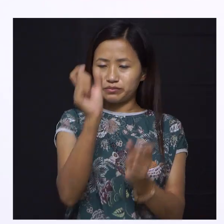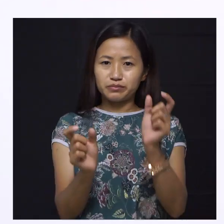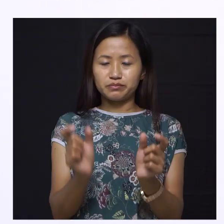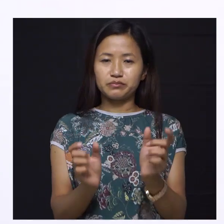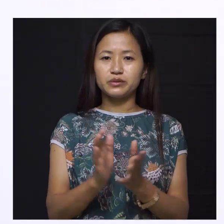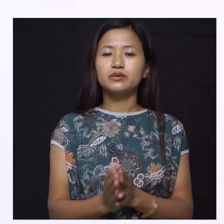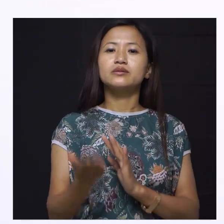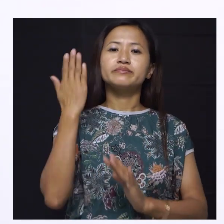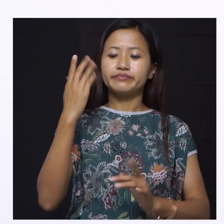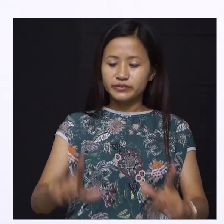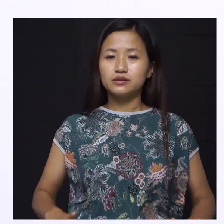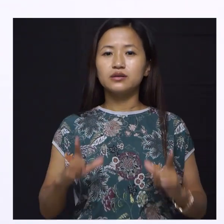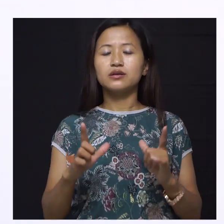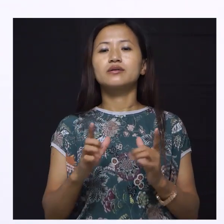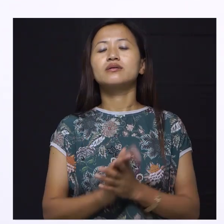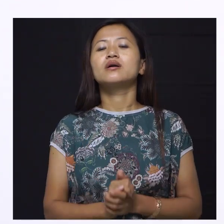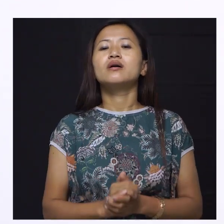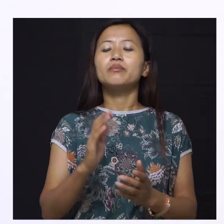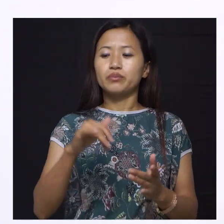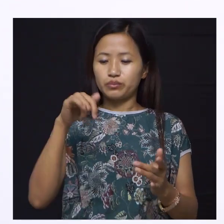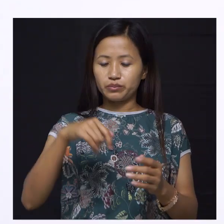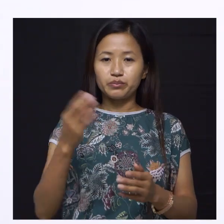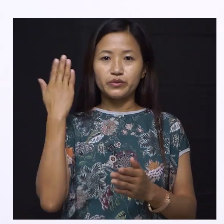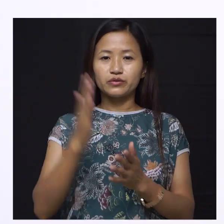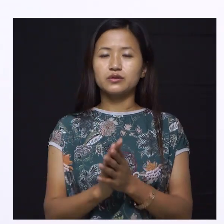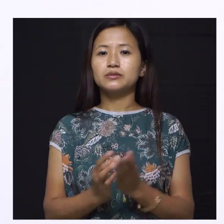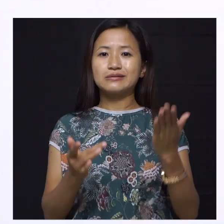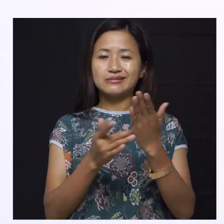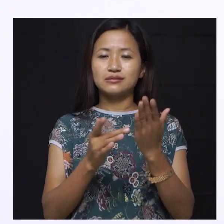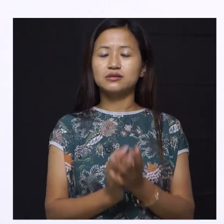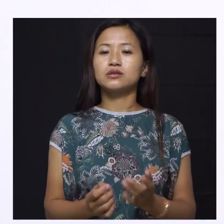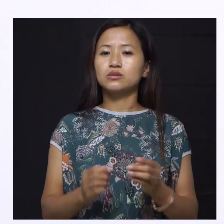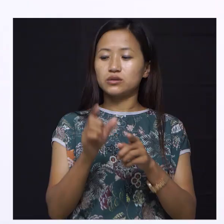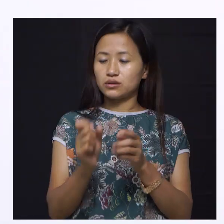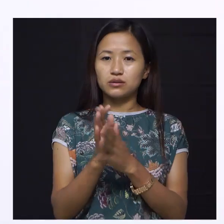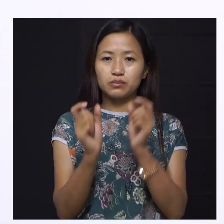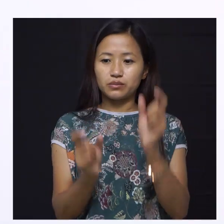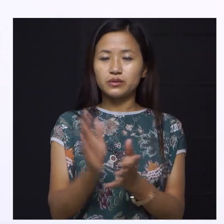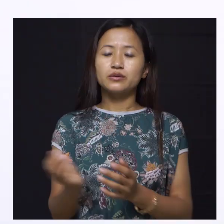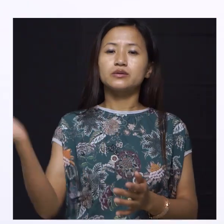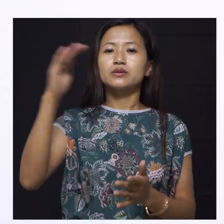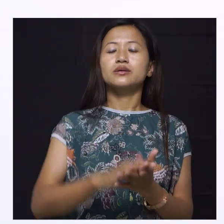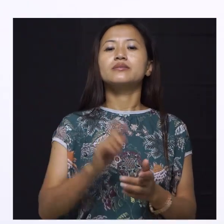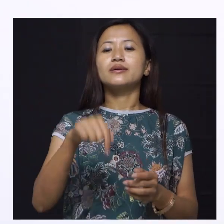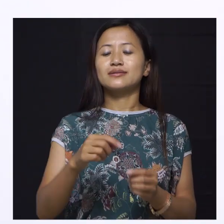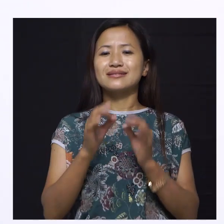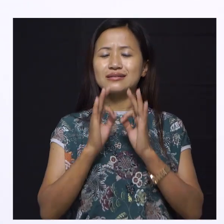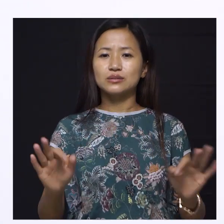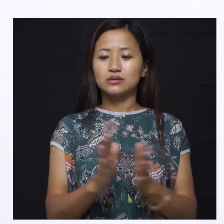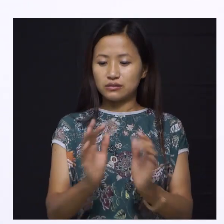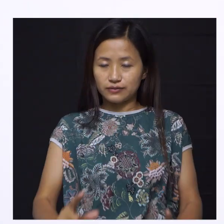some years back, okay, before modern technology came into being. Their simplicity of life and the